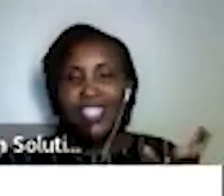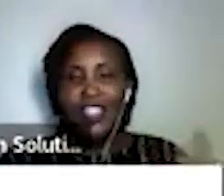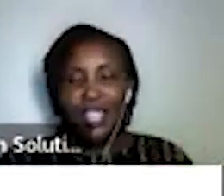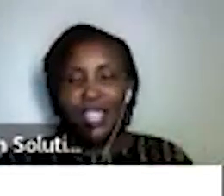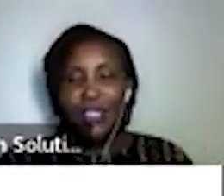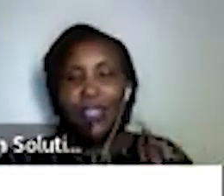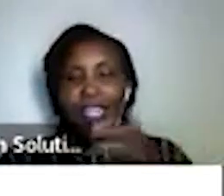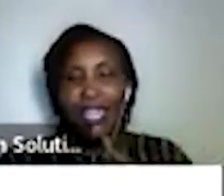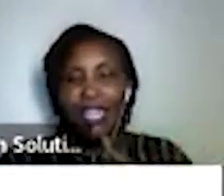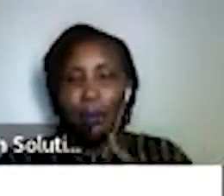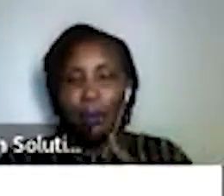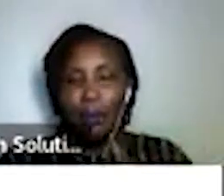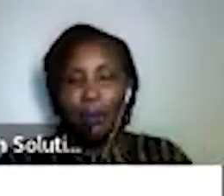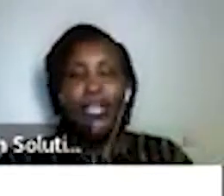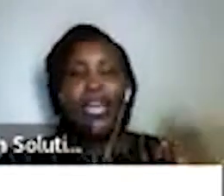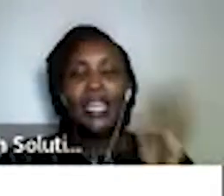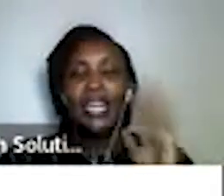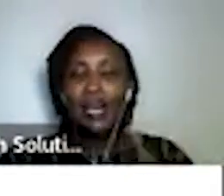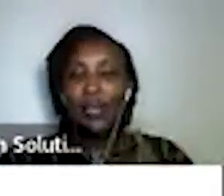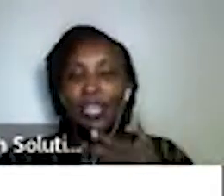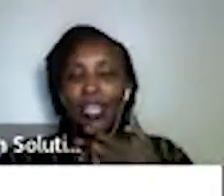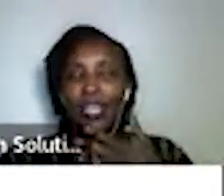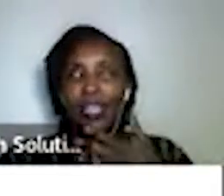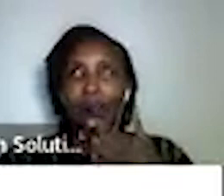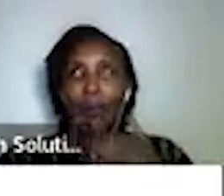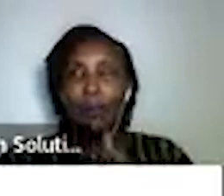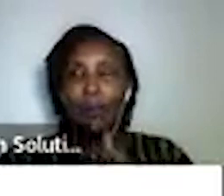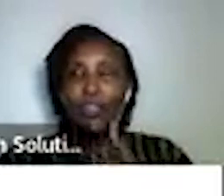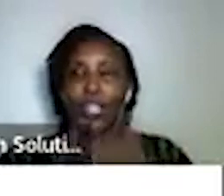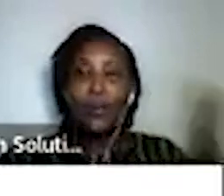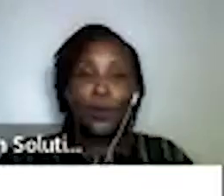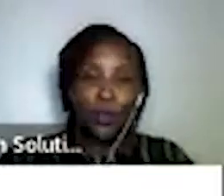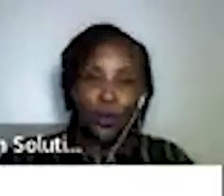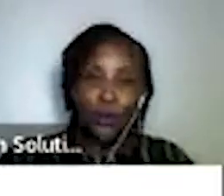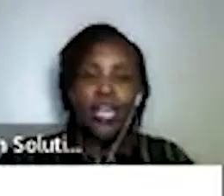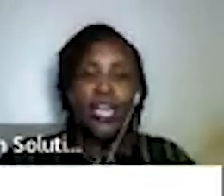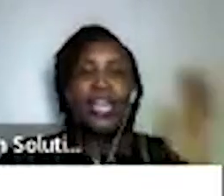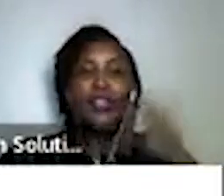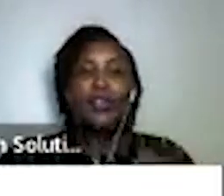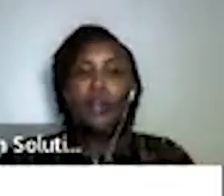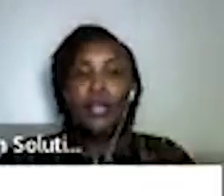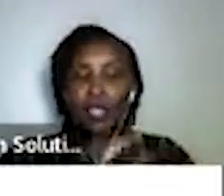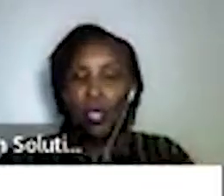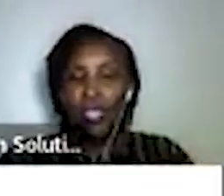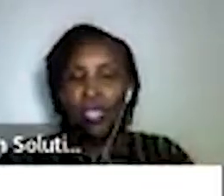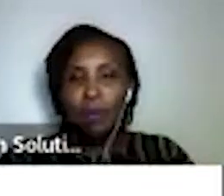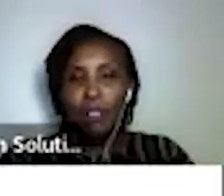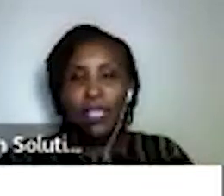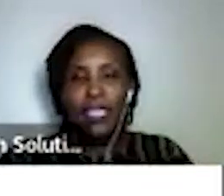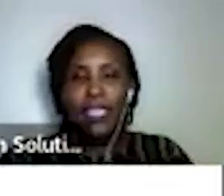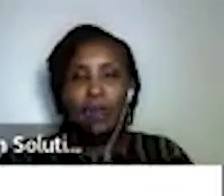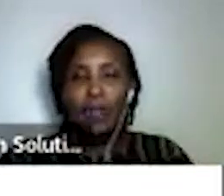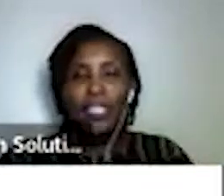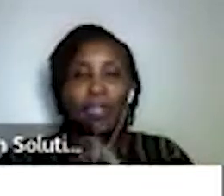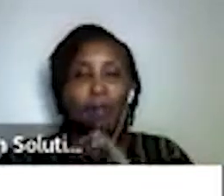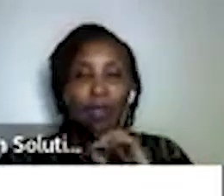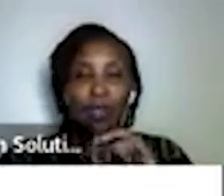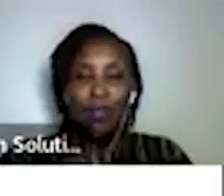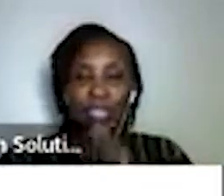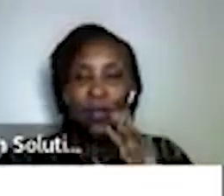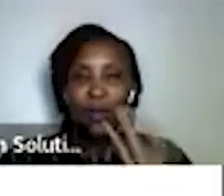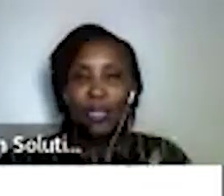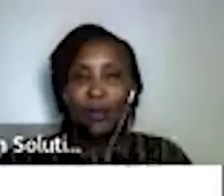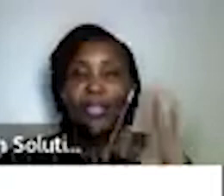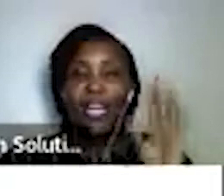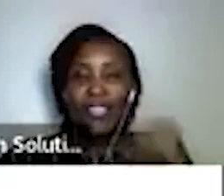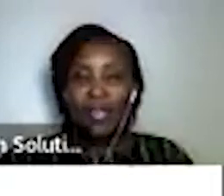personality gels with the other people, and how the other people gel with you. and how to manage all these personalities, because they are